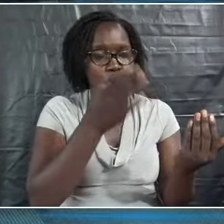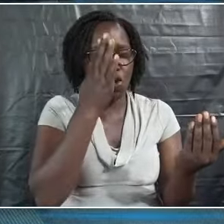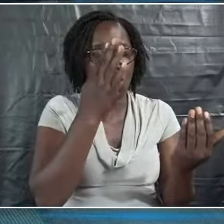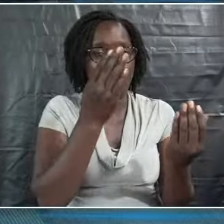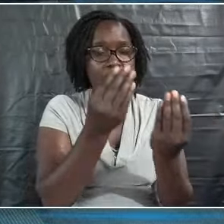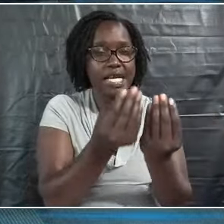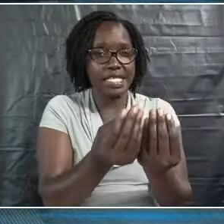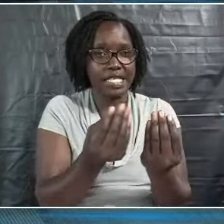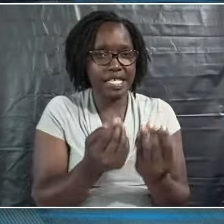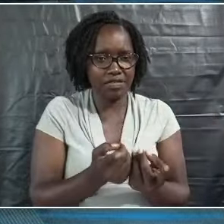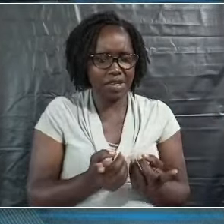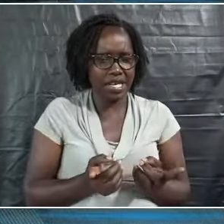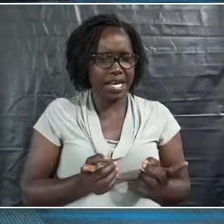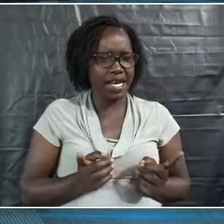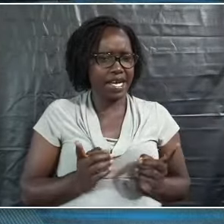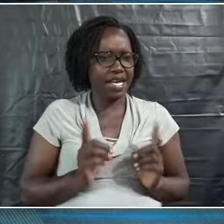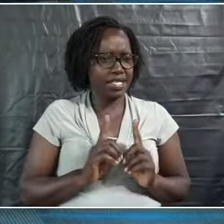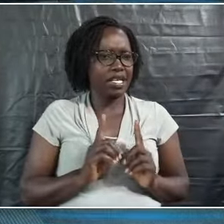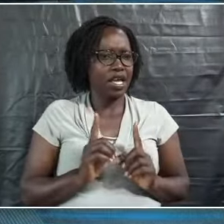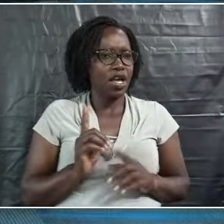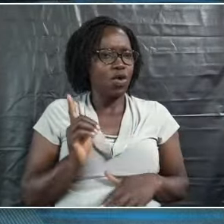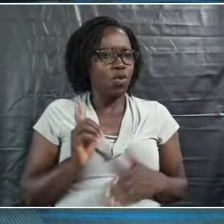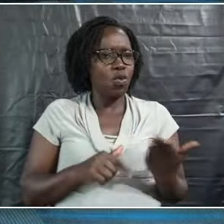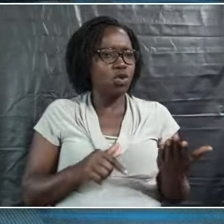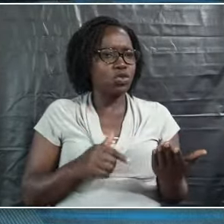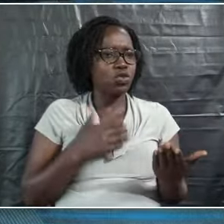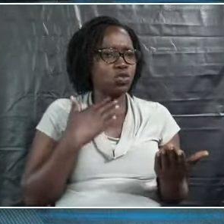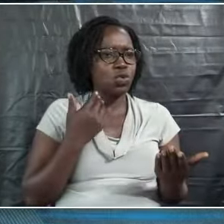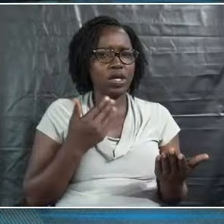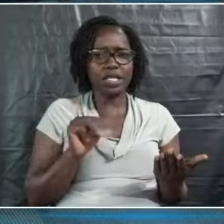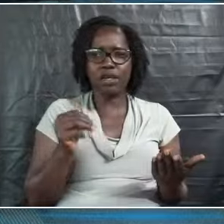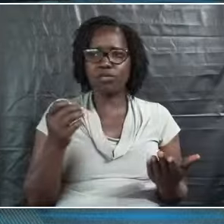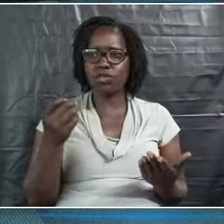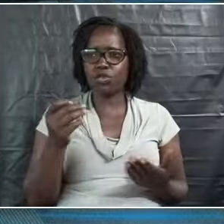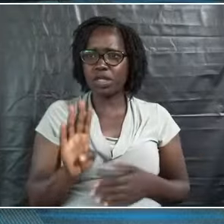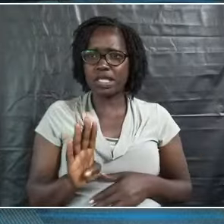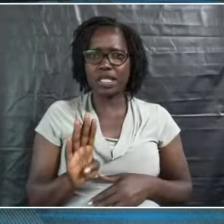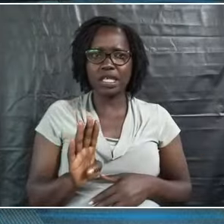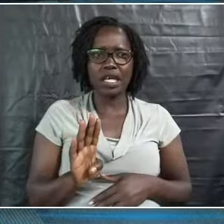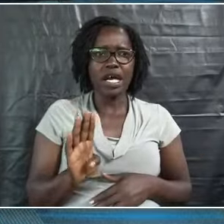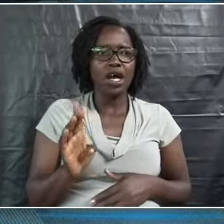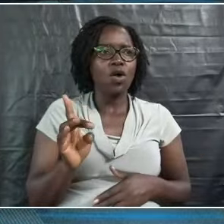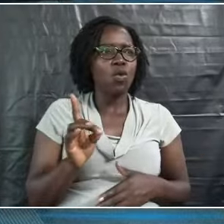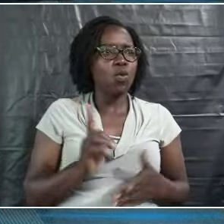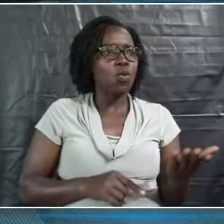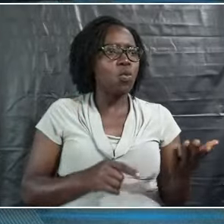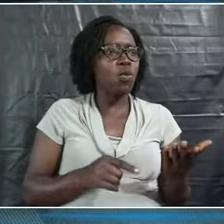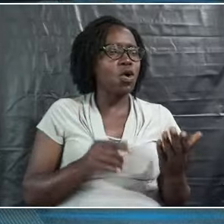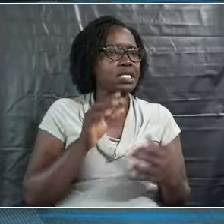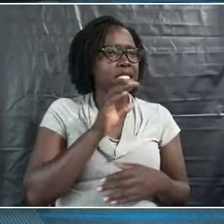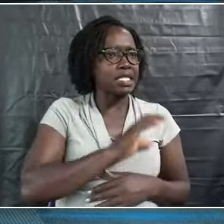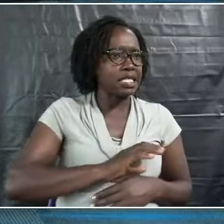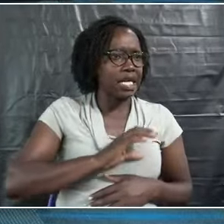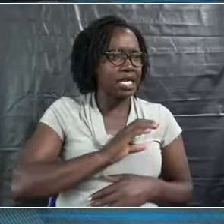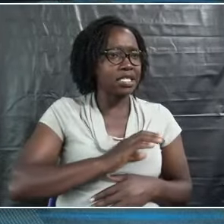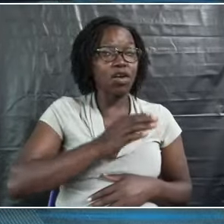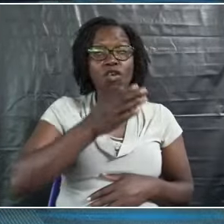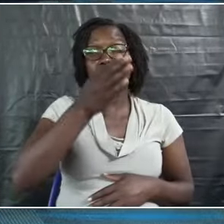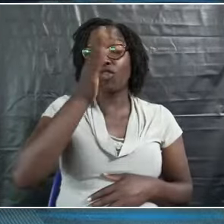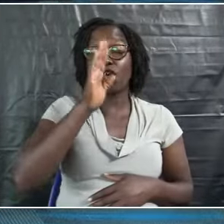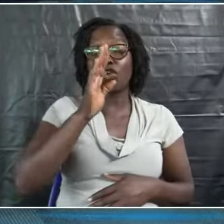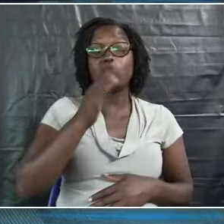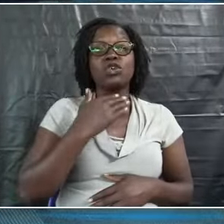us, what do we want them to be? What sort of character of God